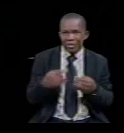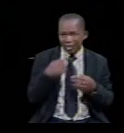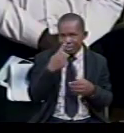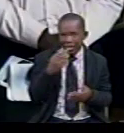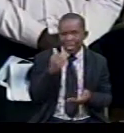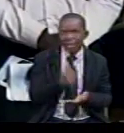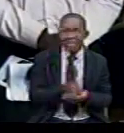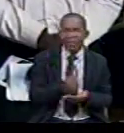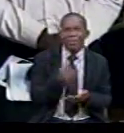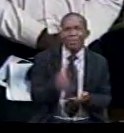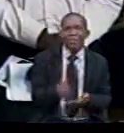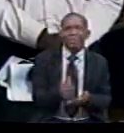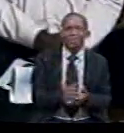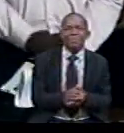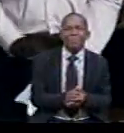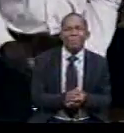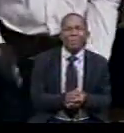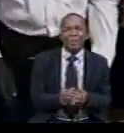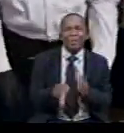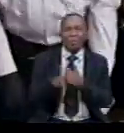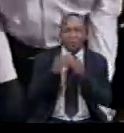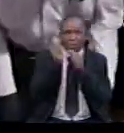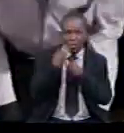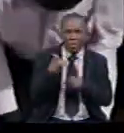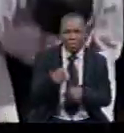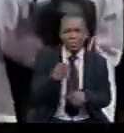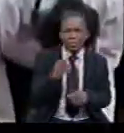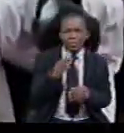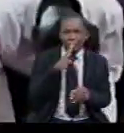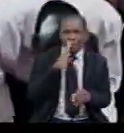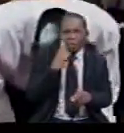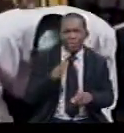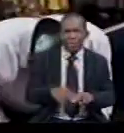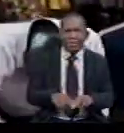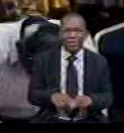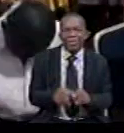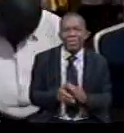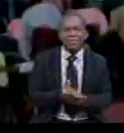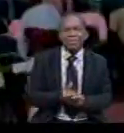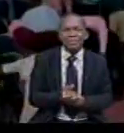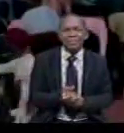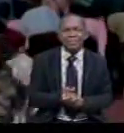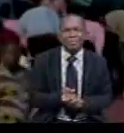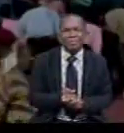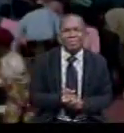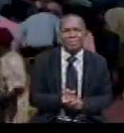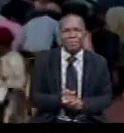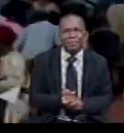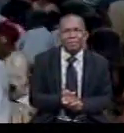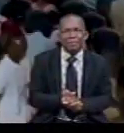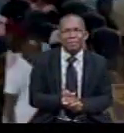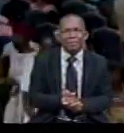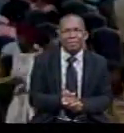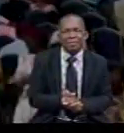you. Please be seated.